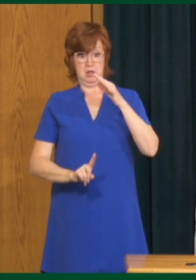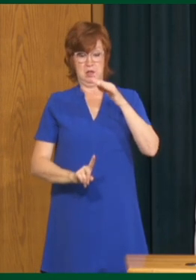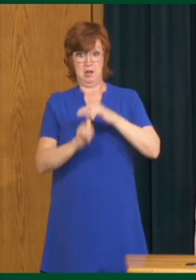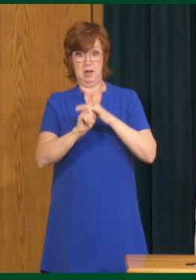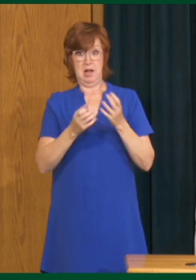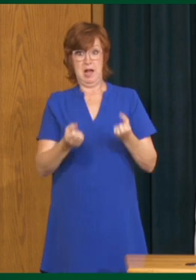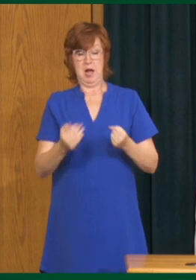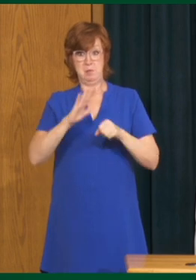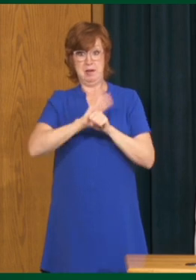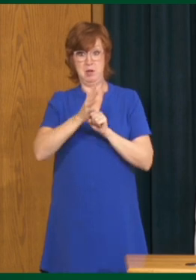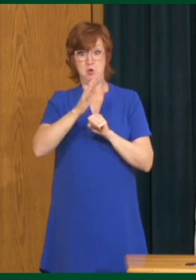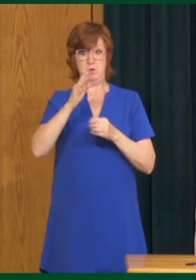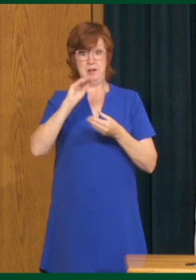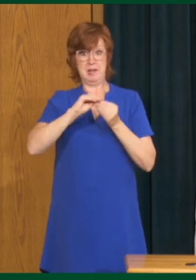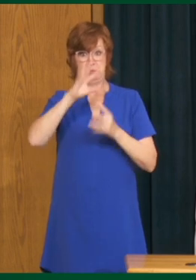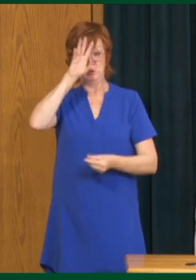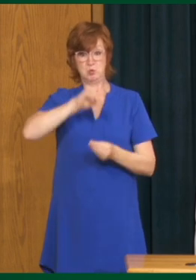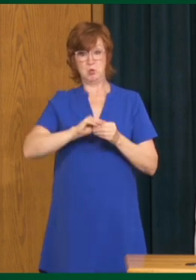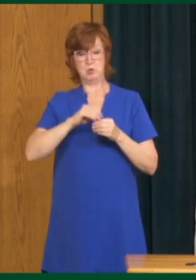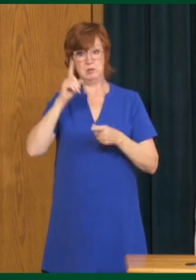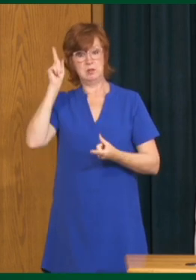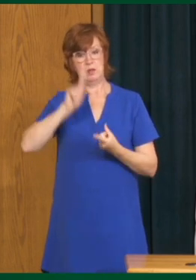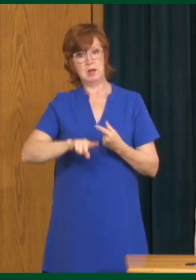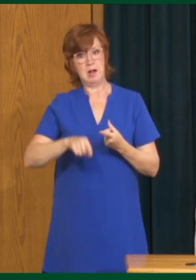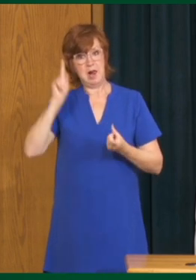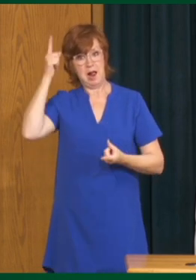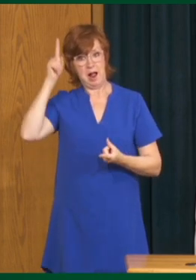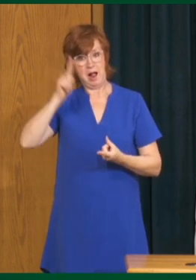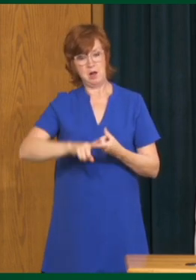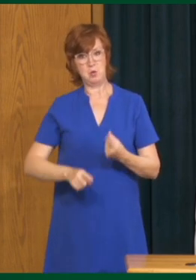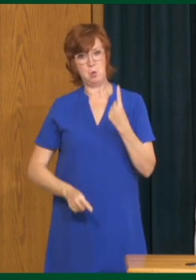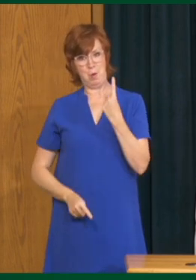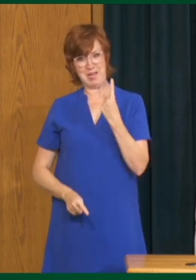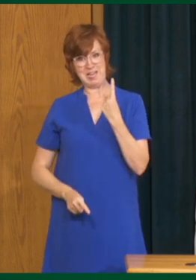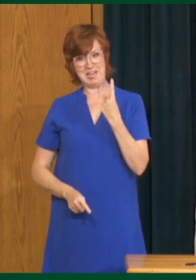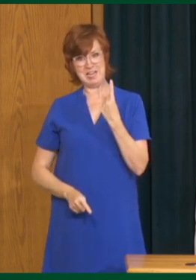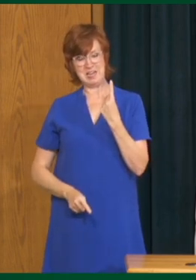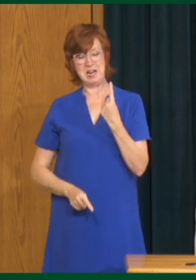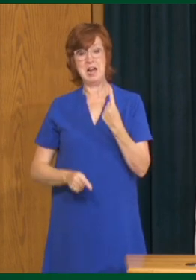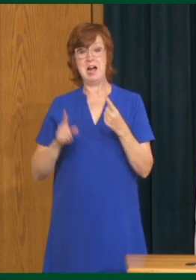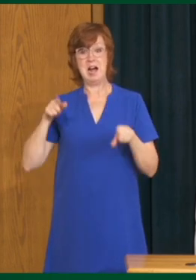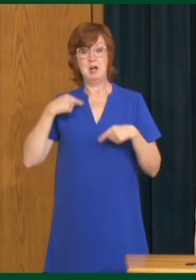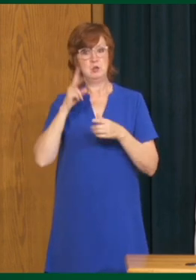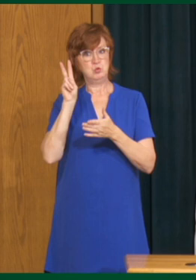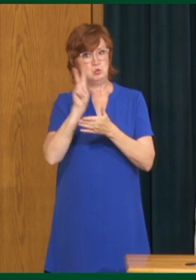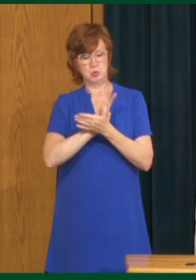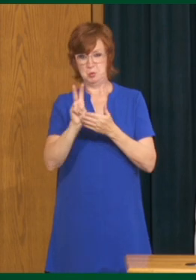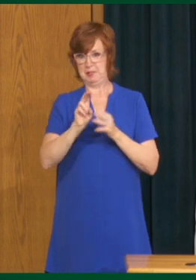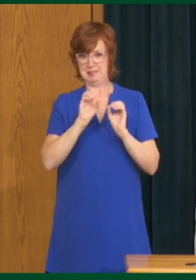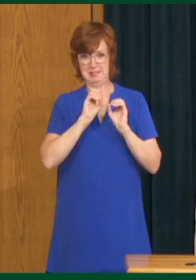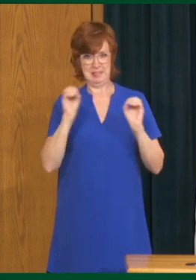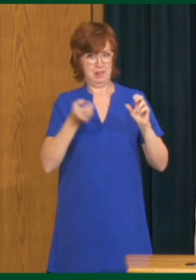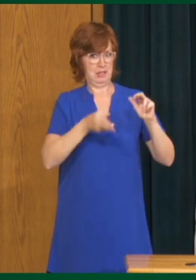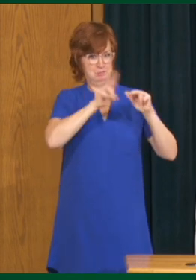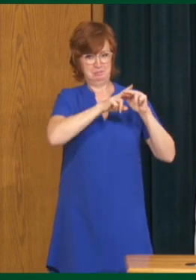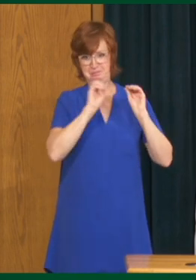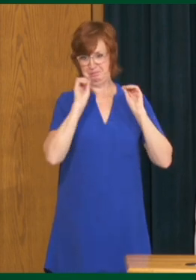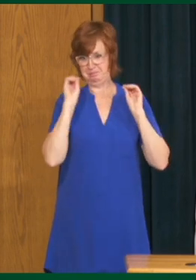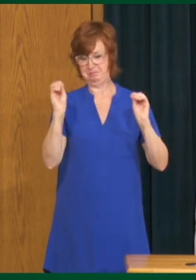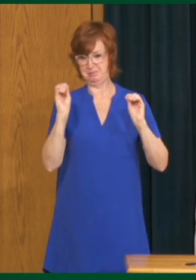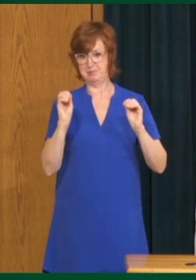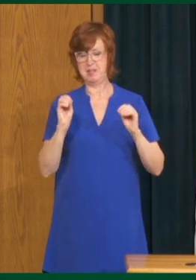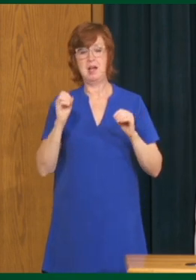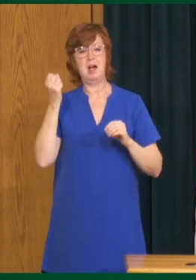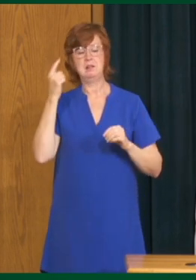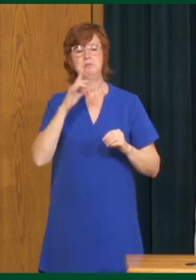today and hasn't had a new case in 2 weeks. They have some of the similar problems and some of the similar situations related to